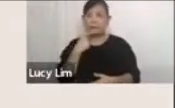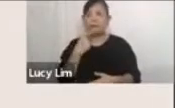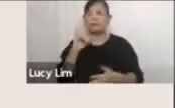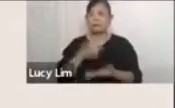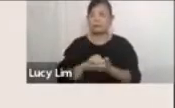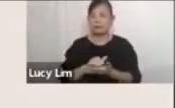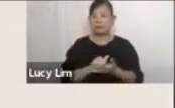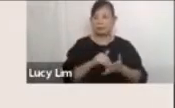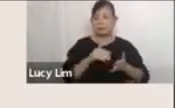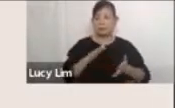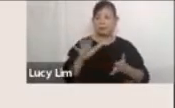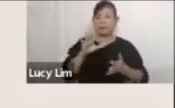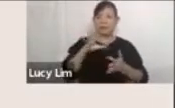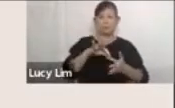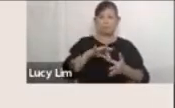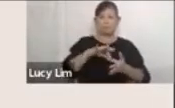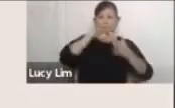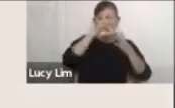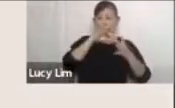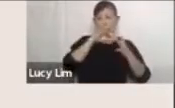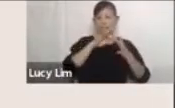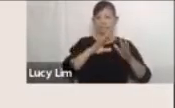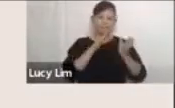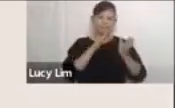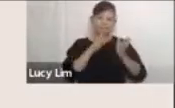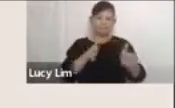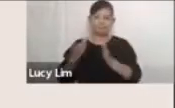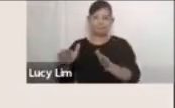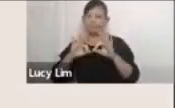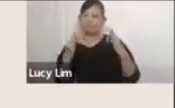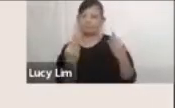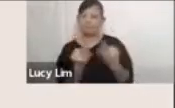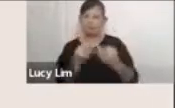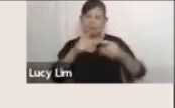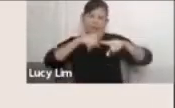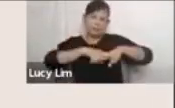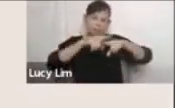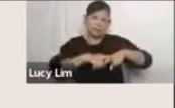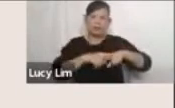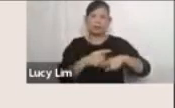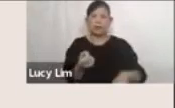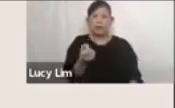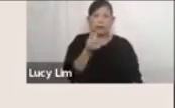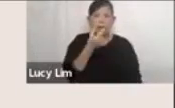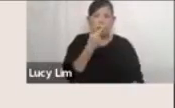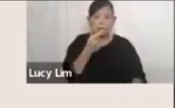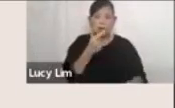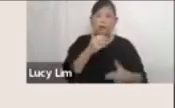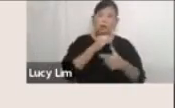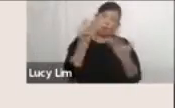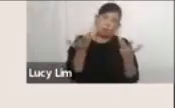among the unmarried was reliance on contraceptive pills or emergency contraceptive pills.